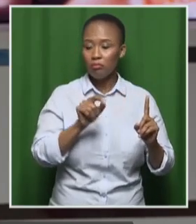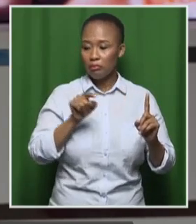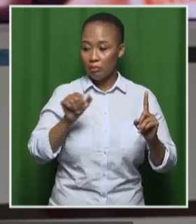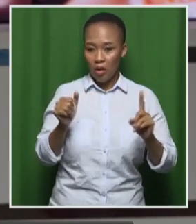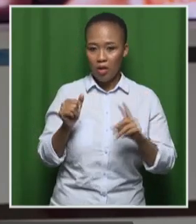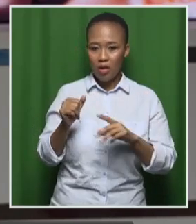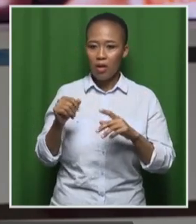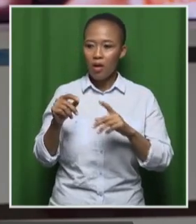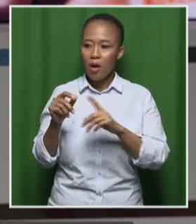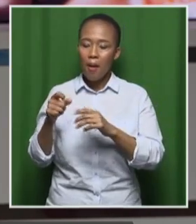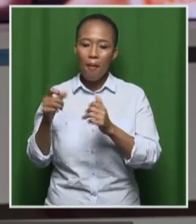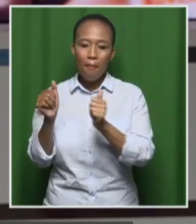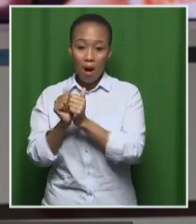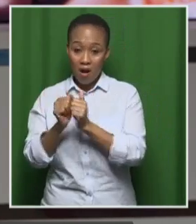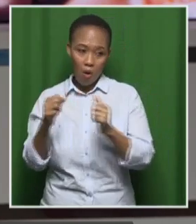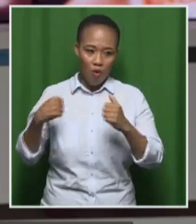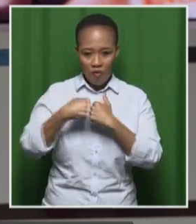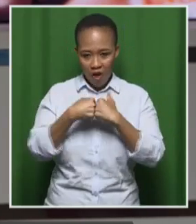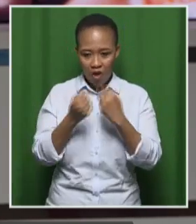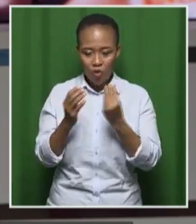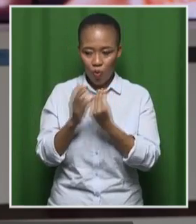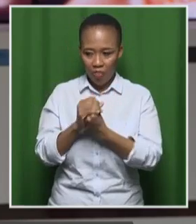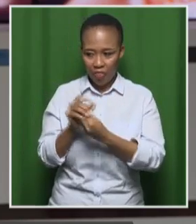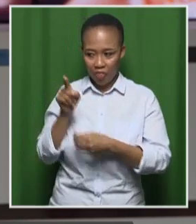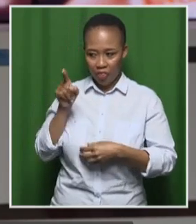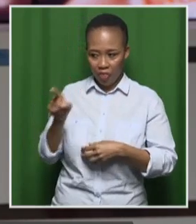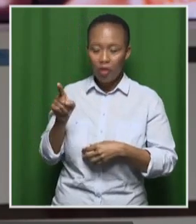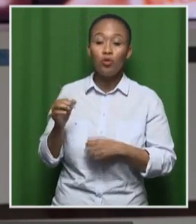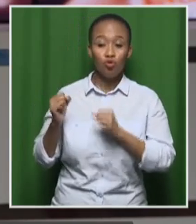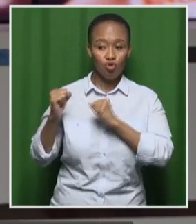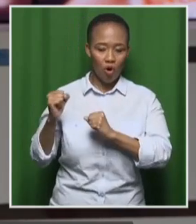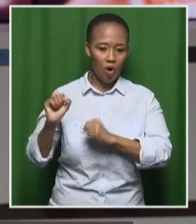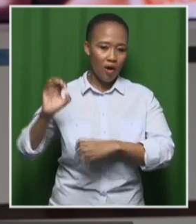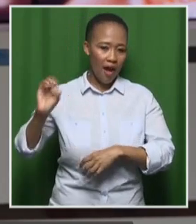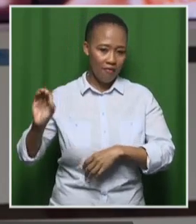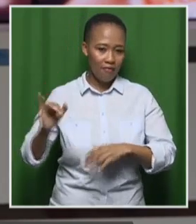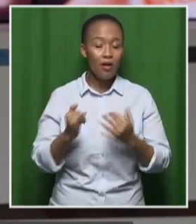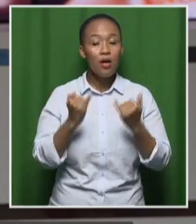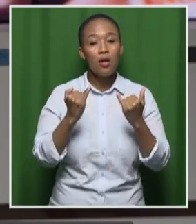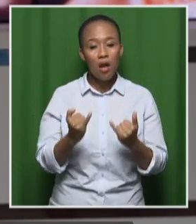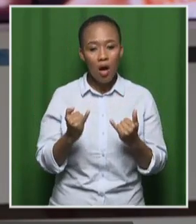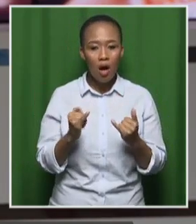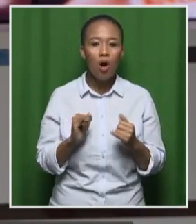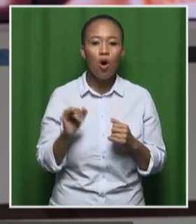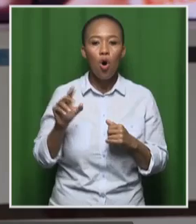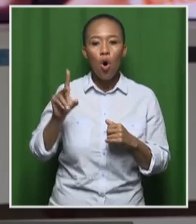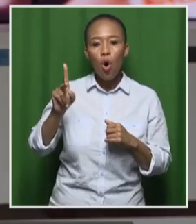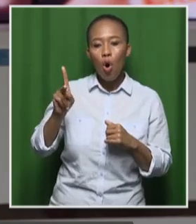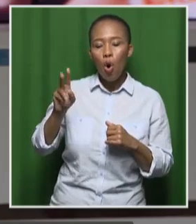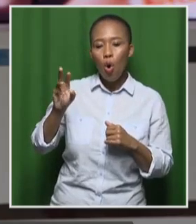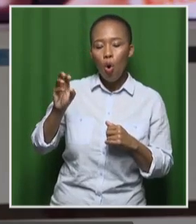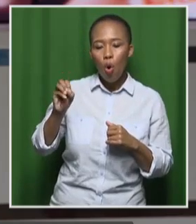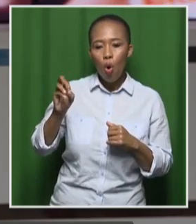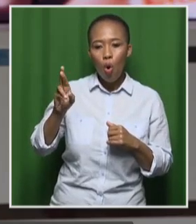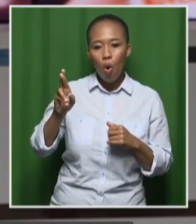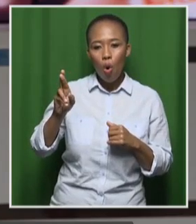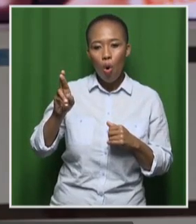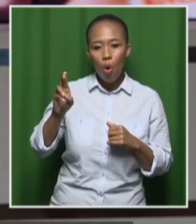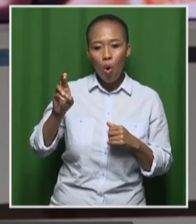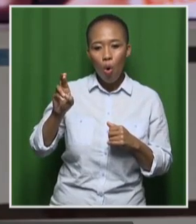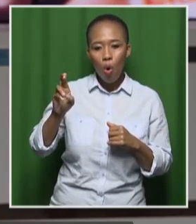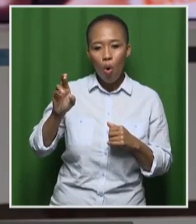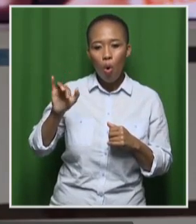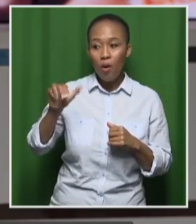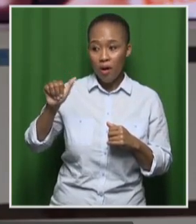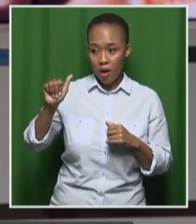put his foot flat so we couldn't turn him. But once Sive started slowing him down to the body and Curiel was kind of leaning in, then we could start